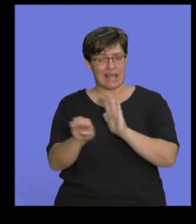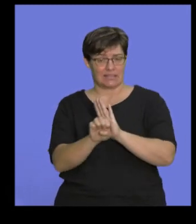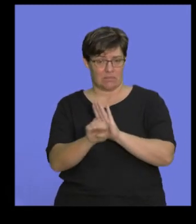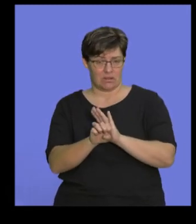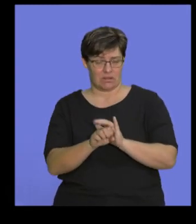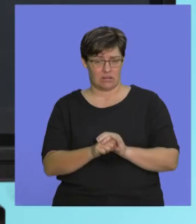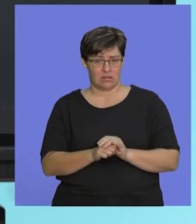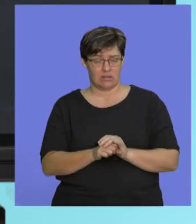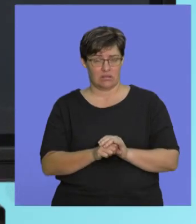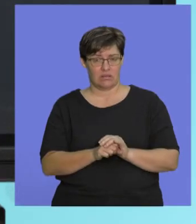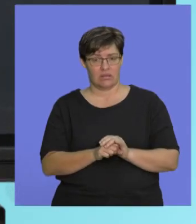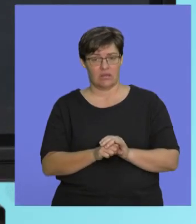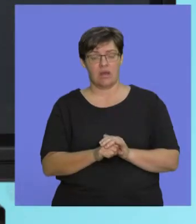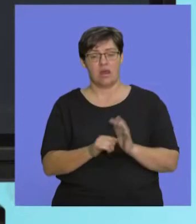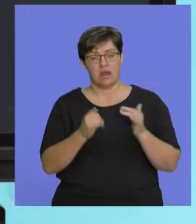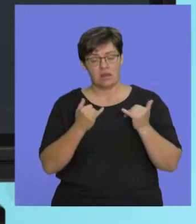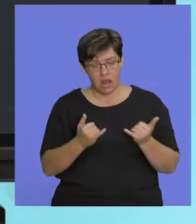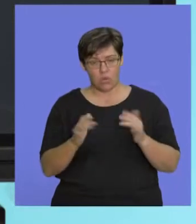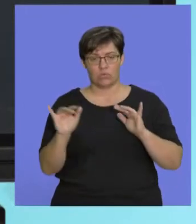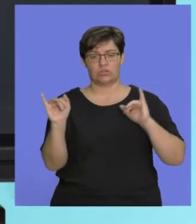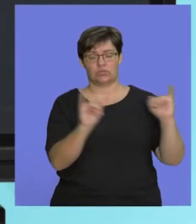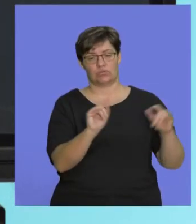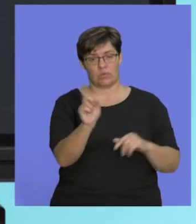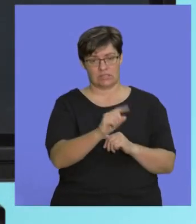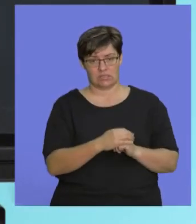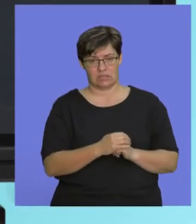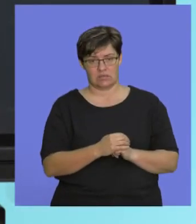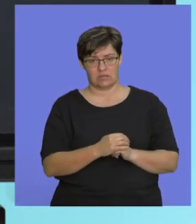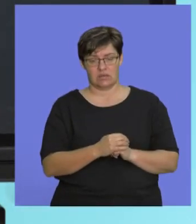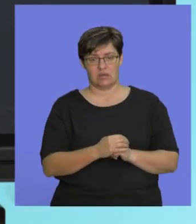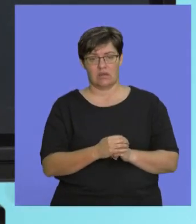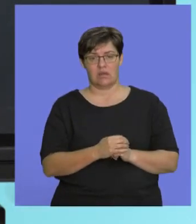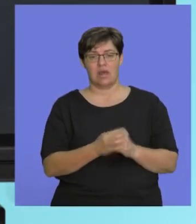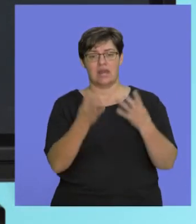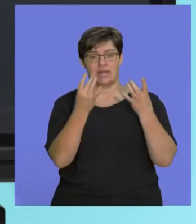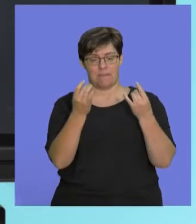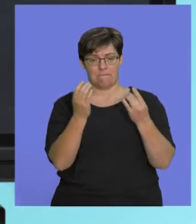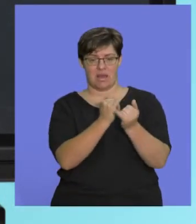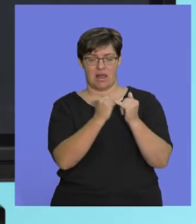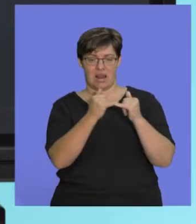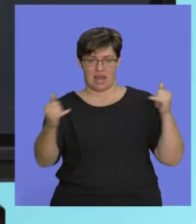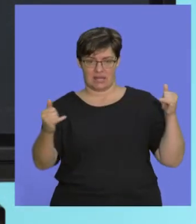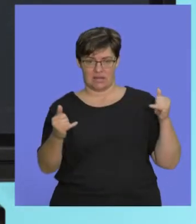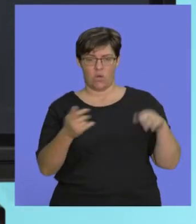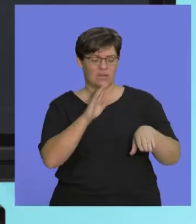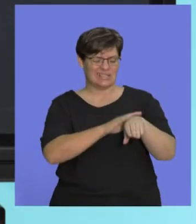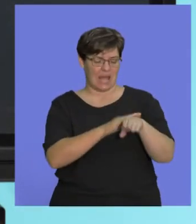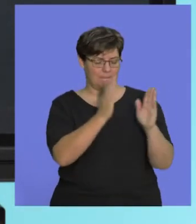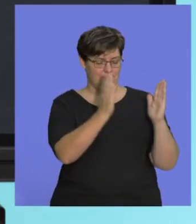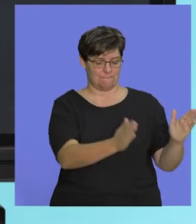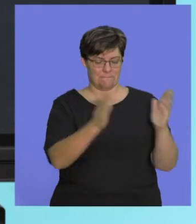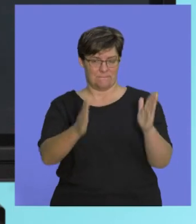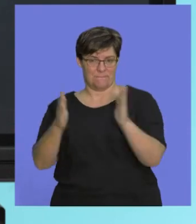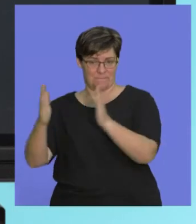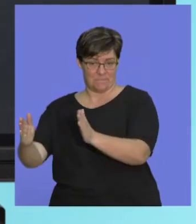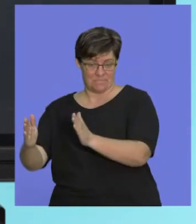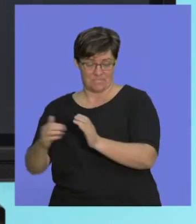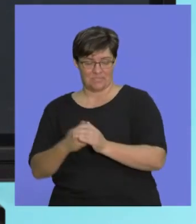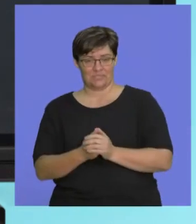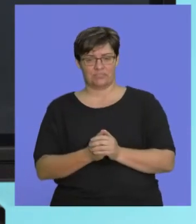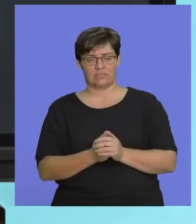is when we then introduce what we call a number line, right? Or a timeline. A timeline will be